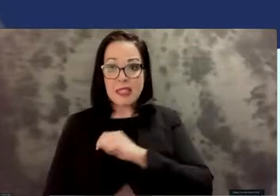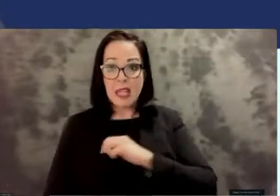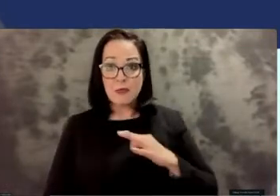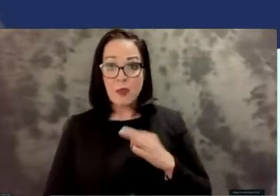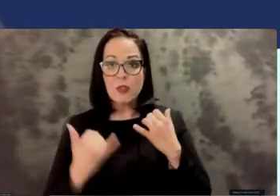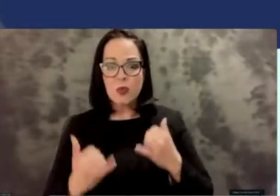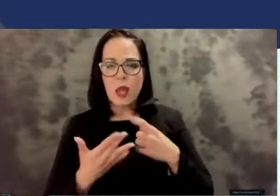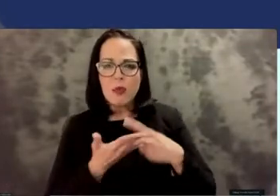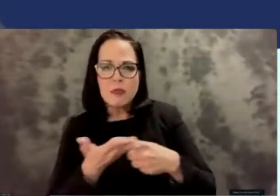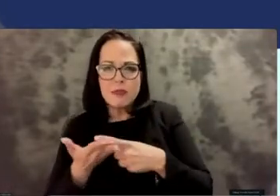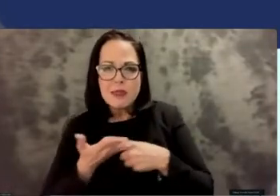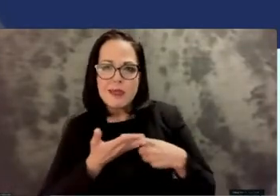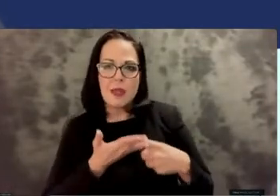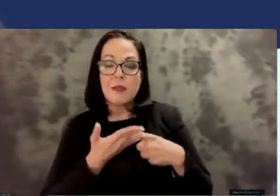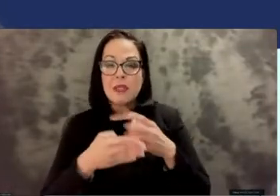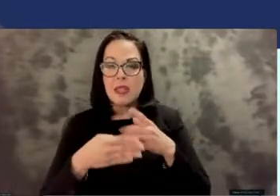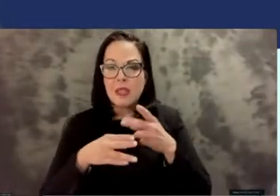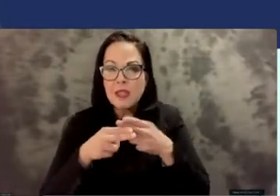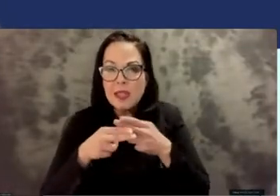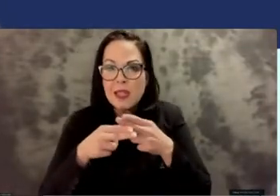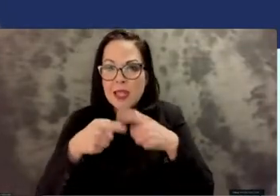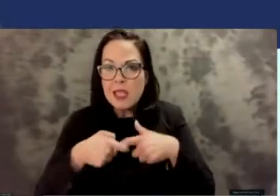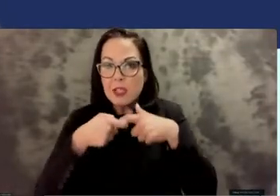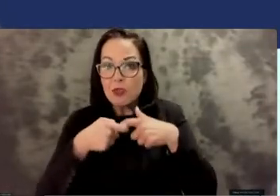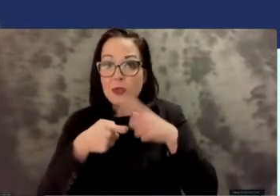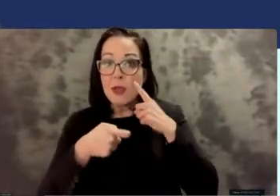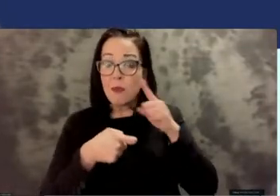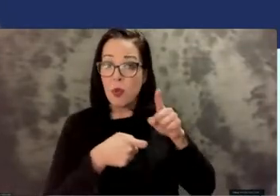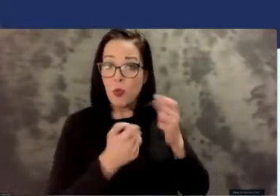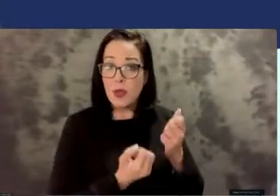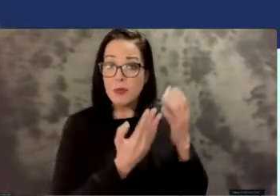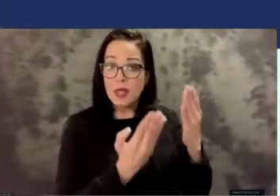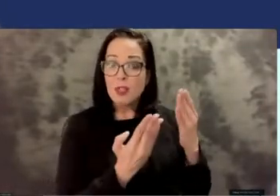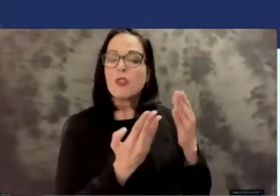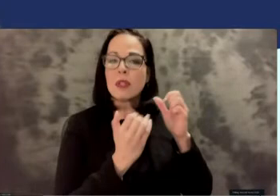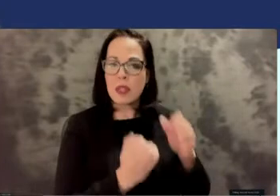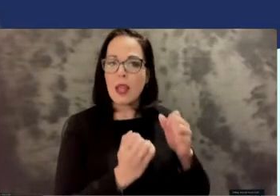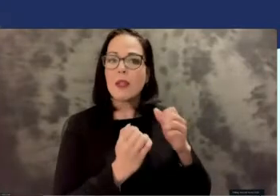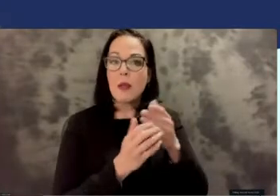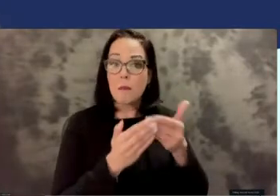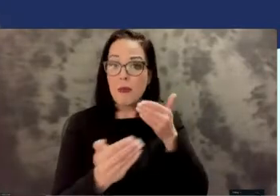deliberate interim recommendations that may be modified ahead of the final report.